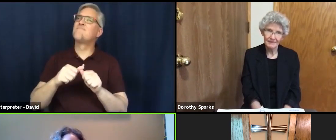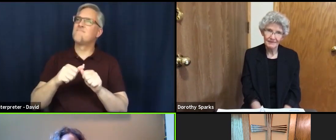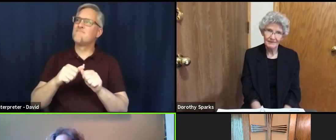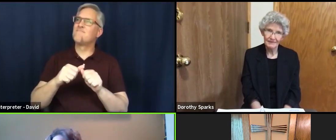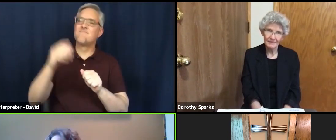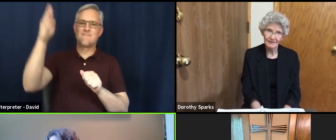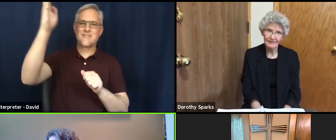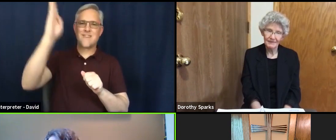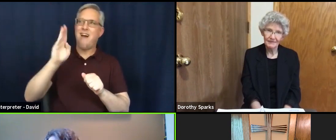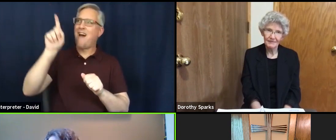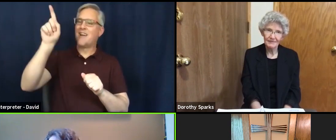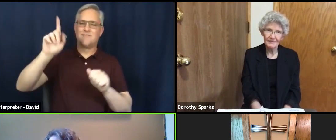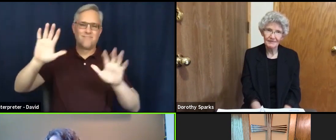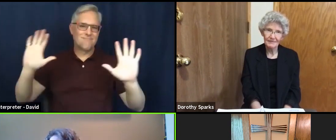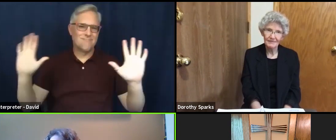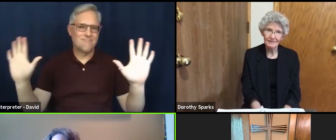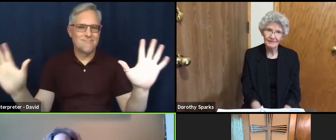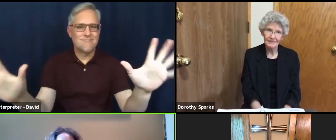by accident.